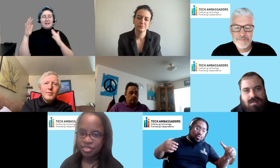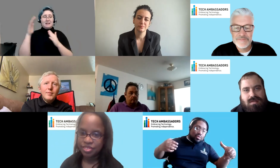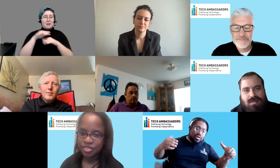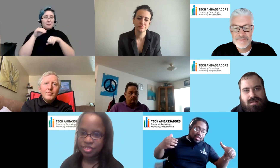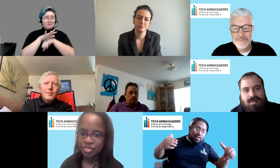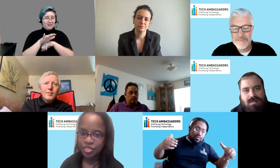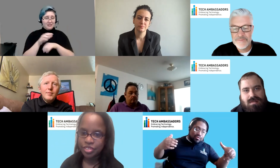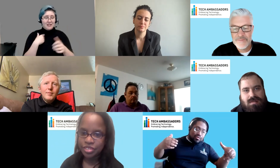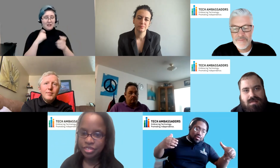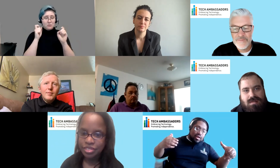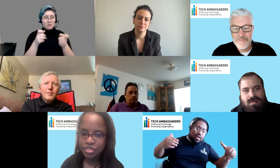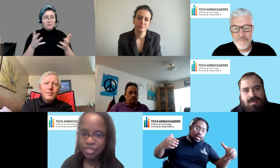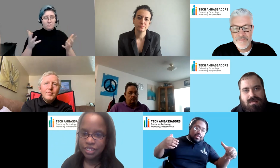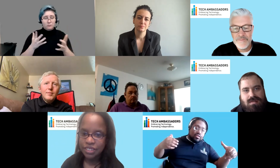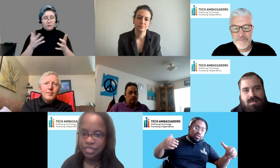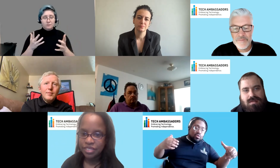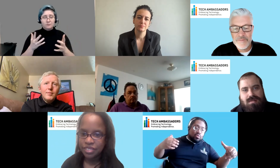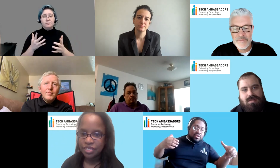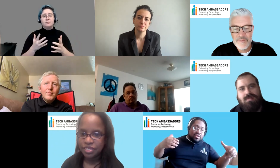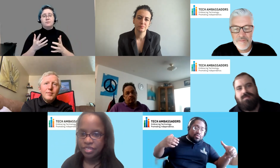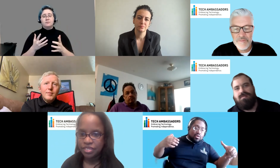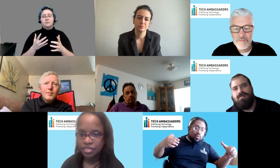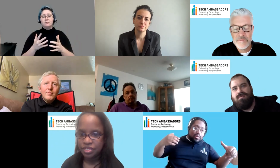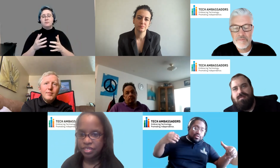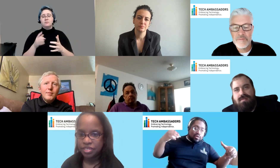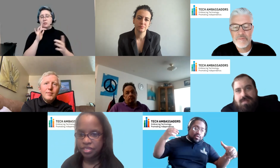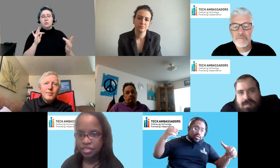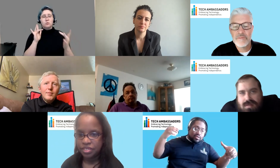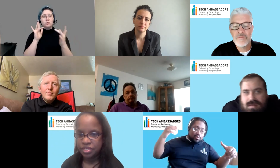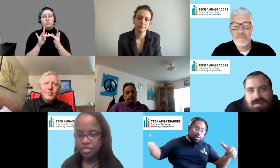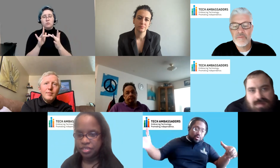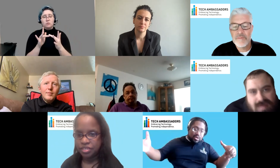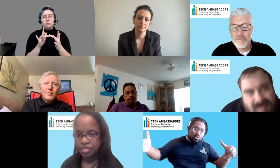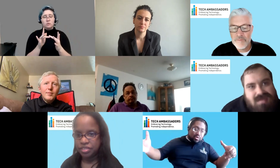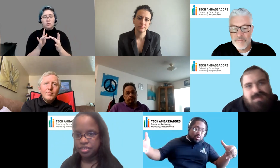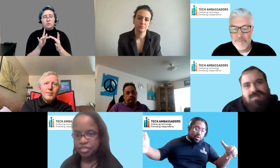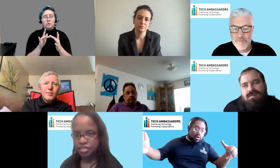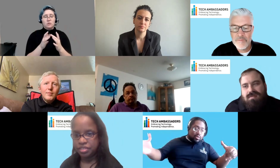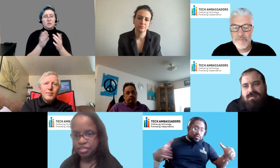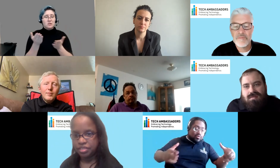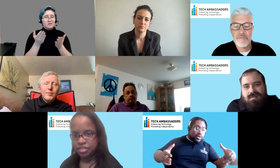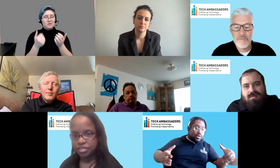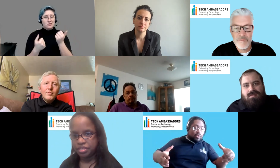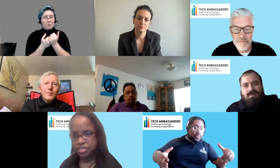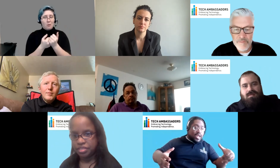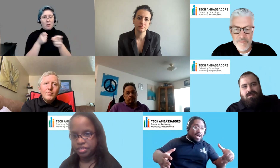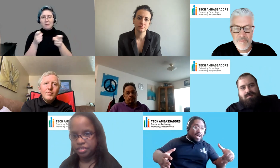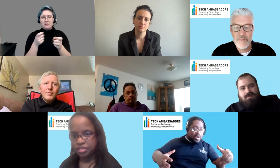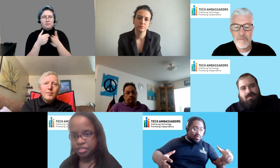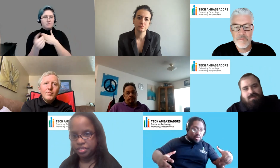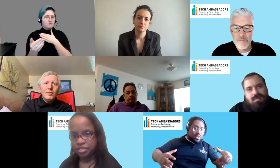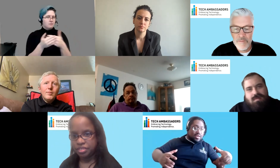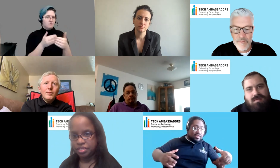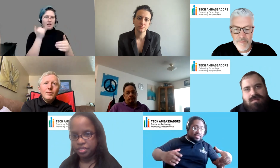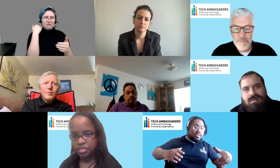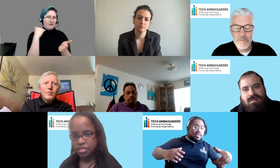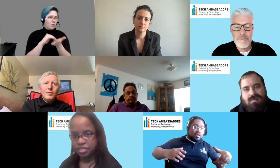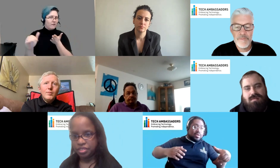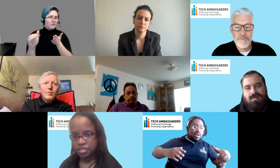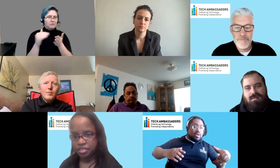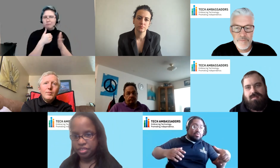I would give is to reach out to one service and support administrator, regardless of whether or not they have a waiver,